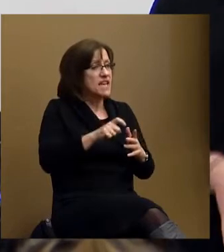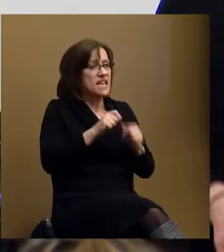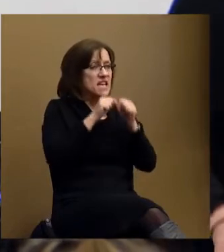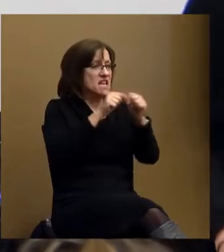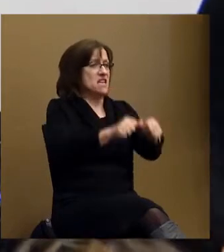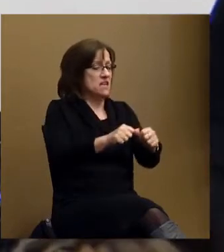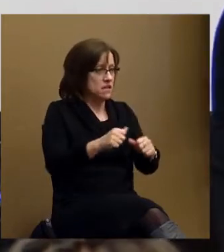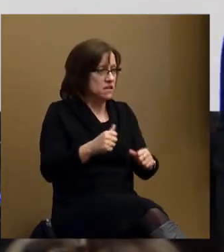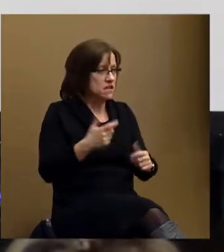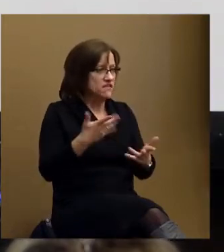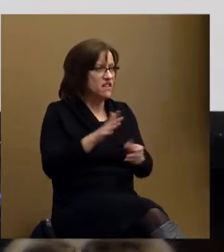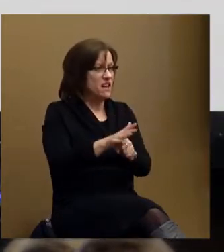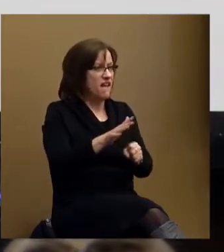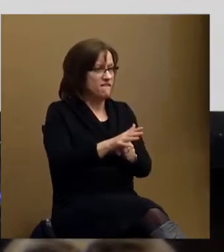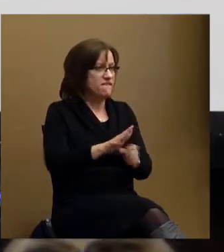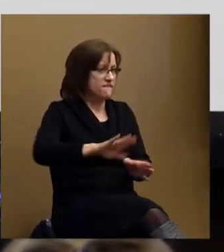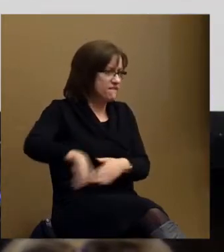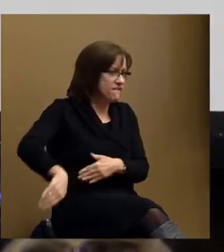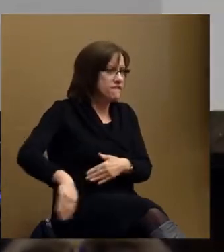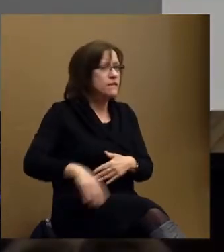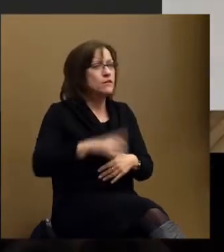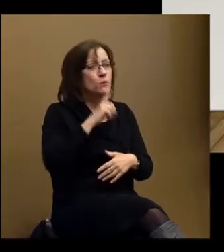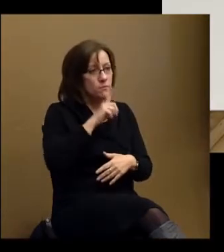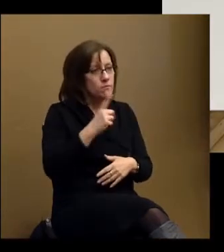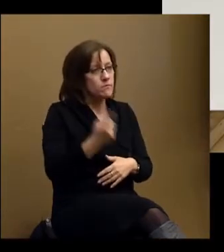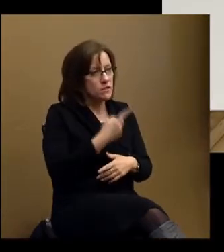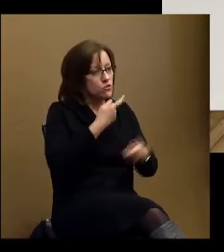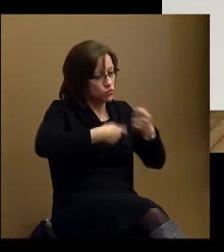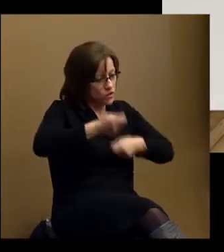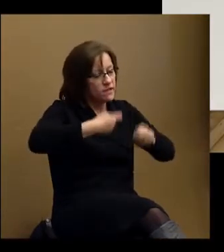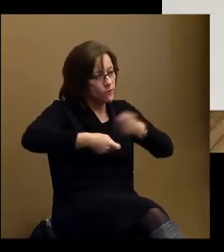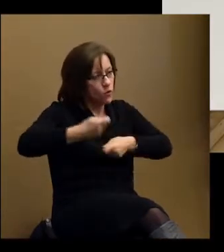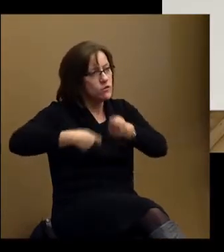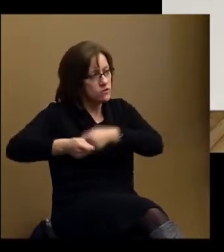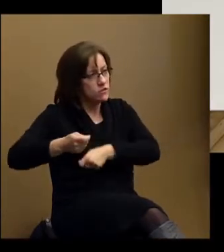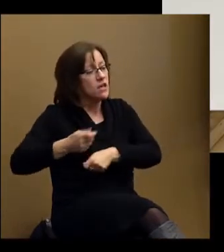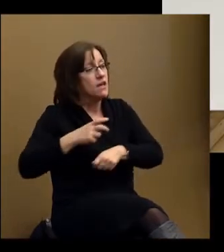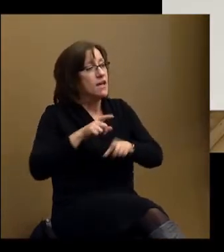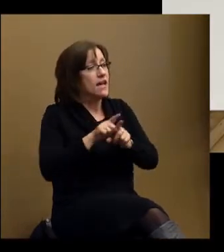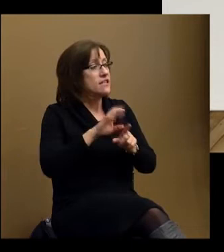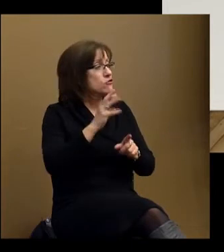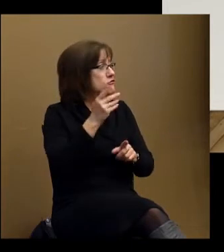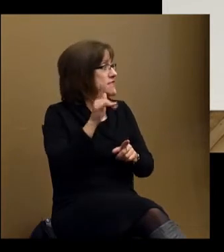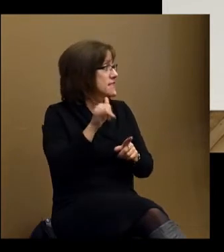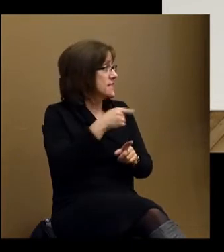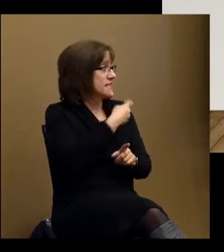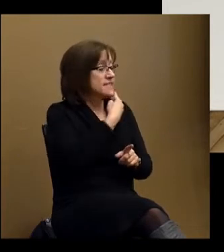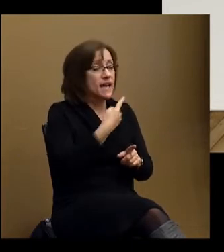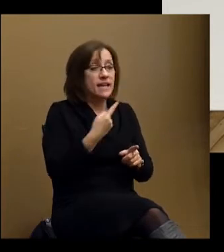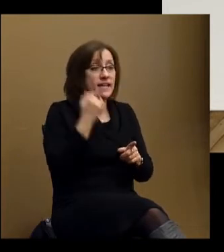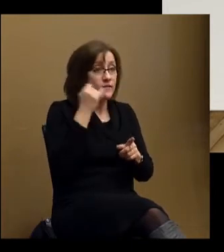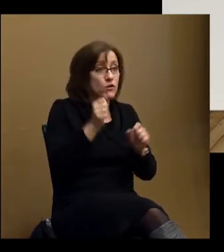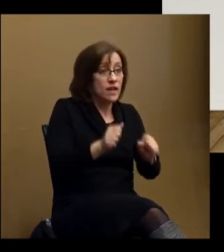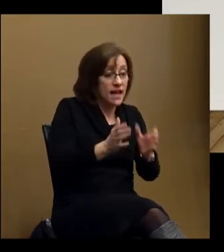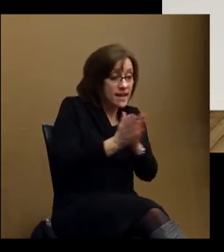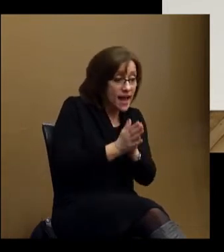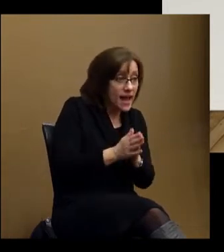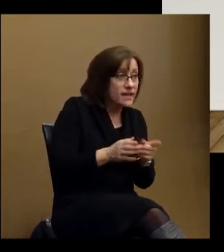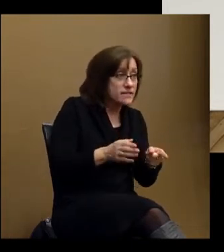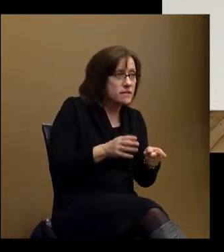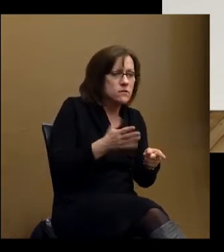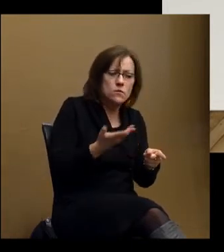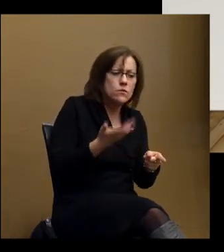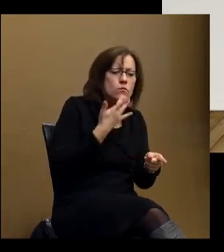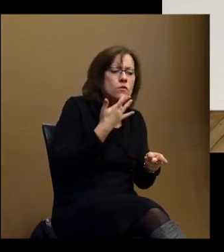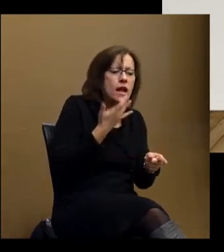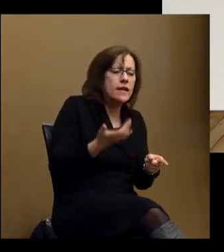rotating whatever reinforcer that you're using. And as Christy said, you can ask the student, you can observe the